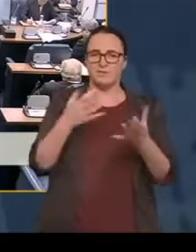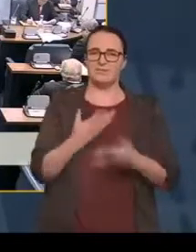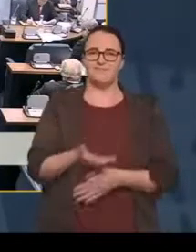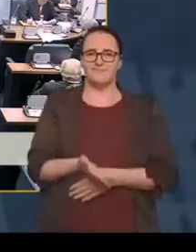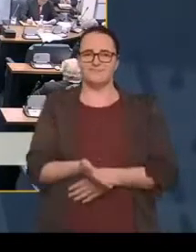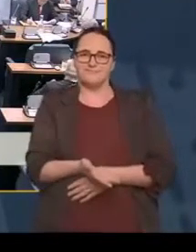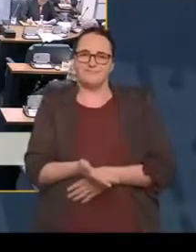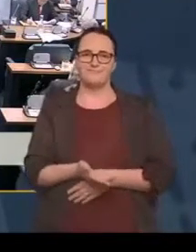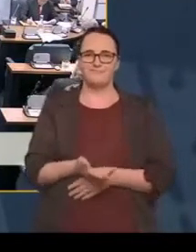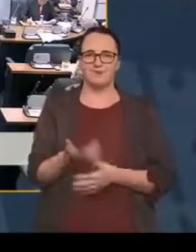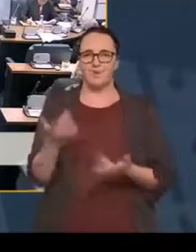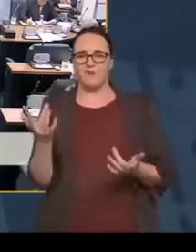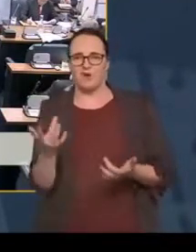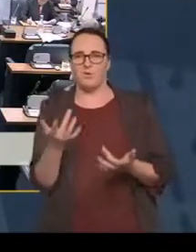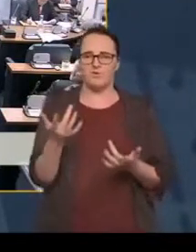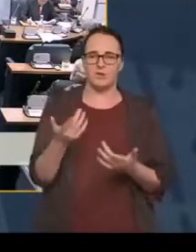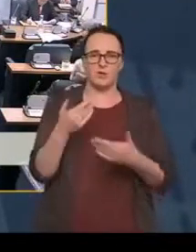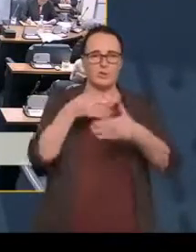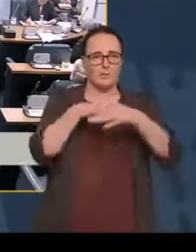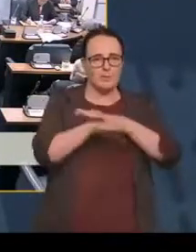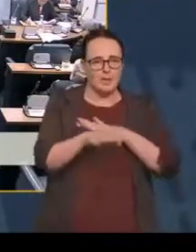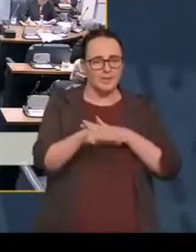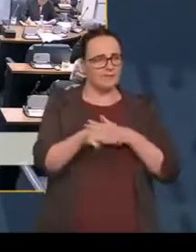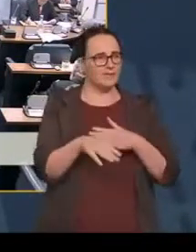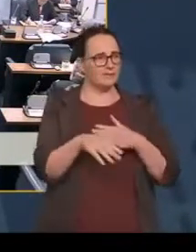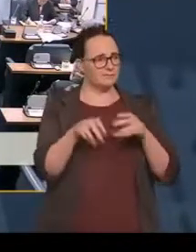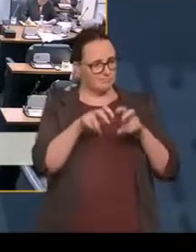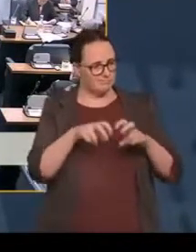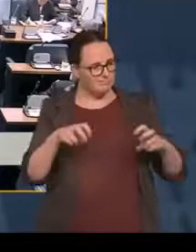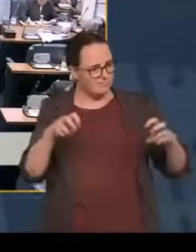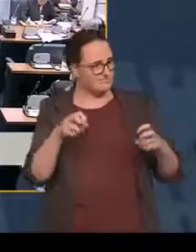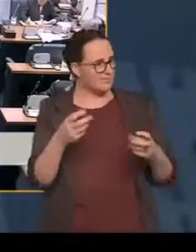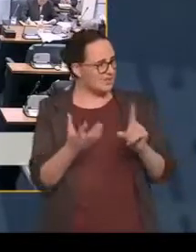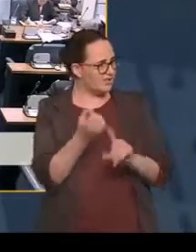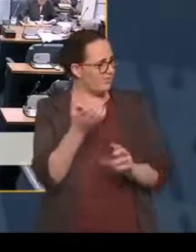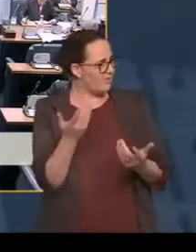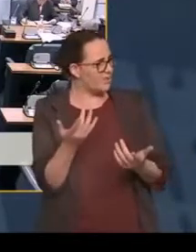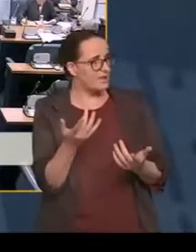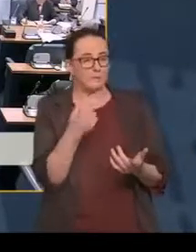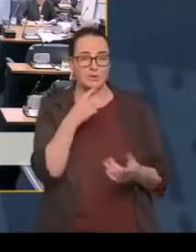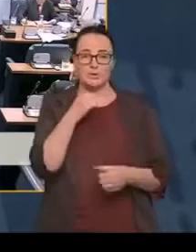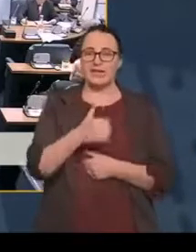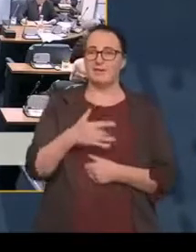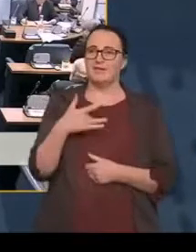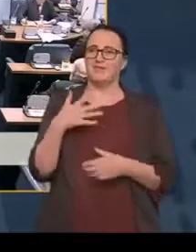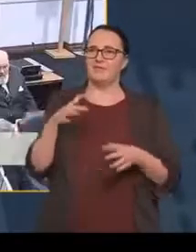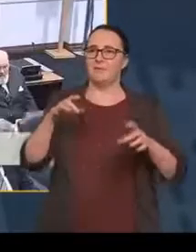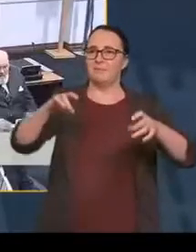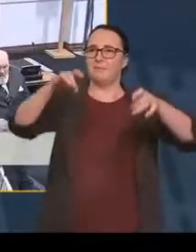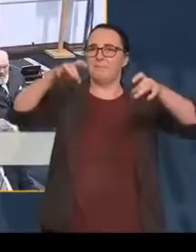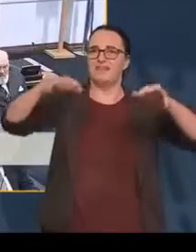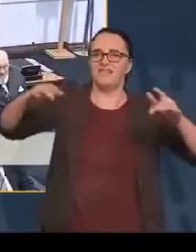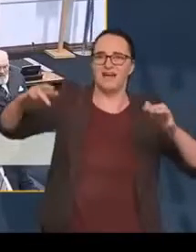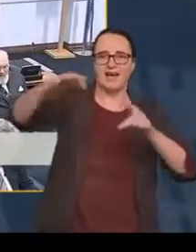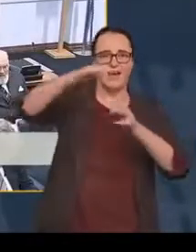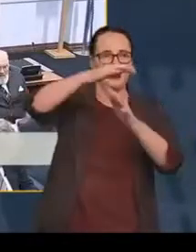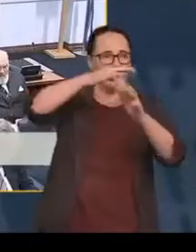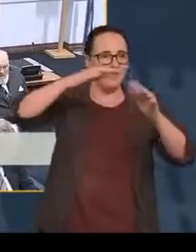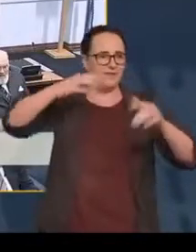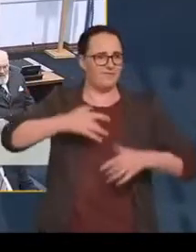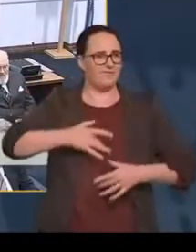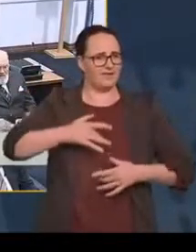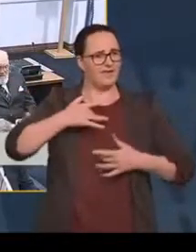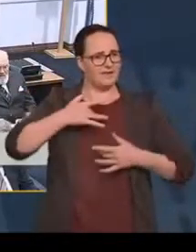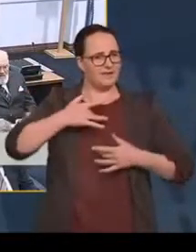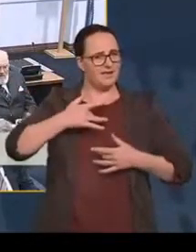politics you can get very cynical and you can wonder sometimes when coming in here if anything ever gets achieved, but today honestly there's a little bit of magic in the air,